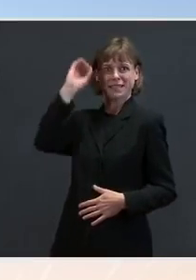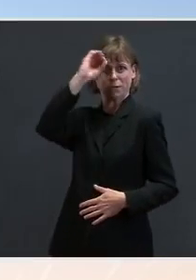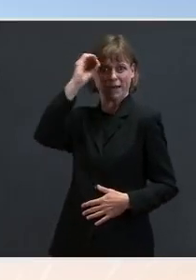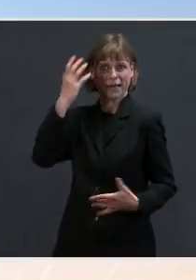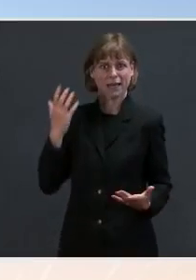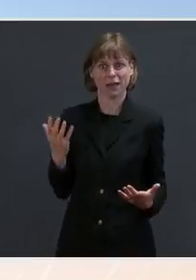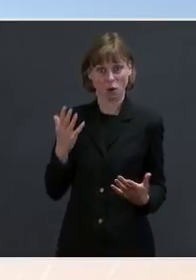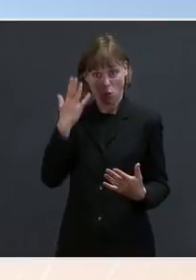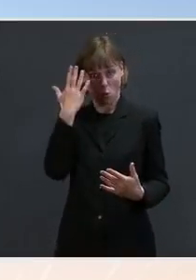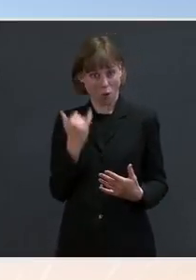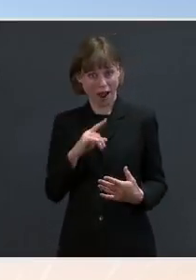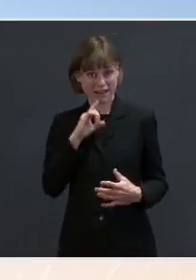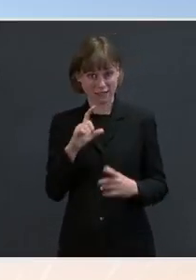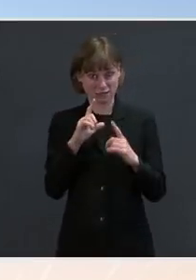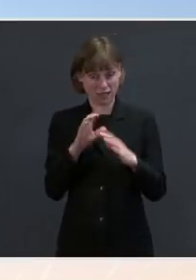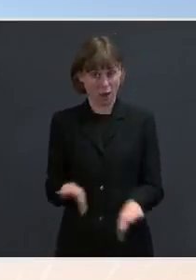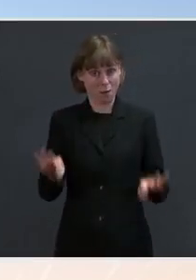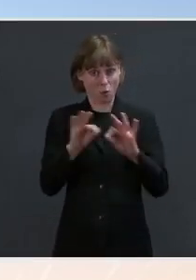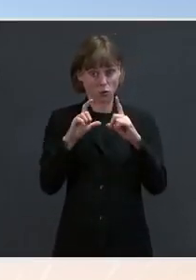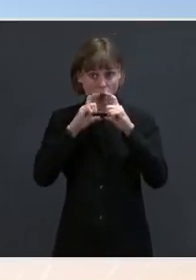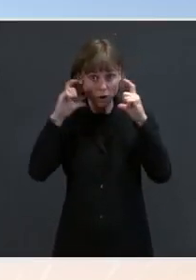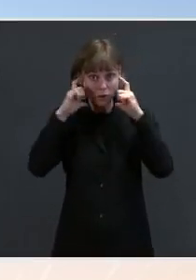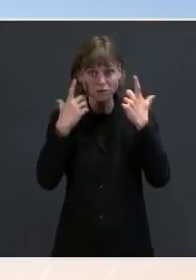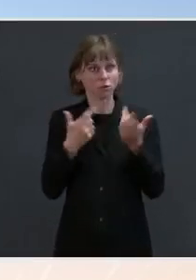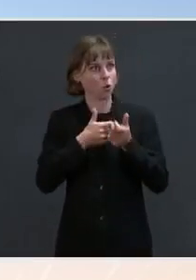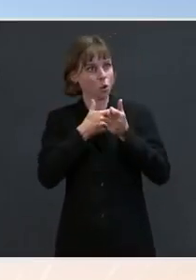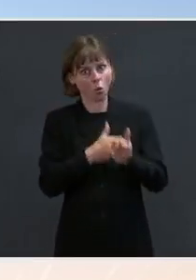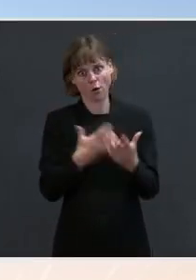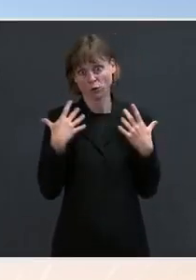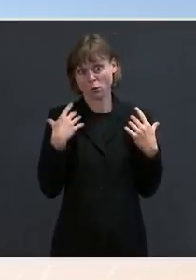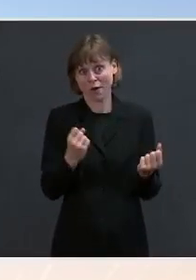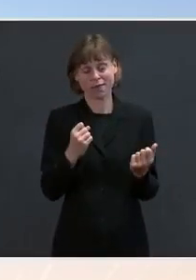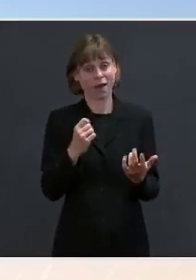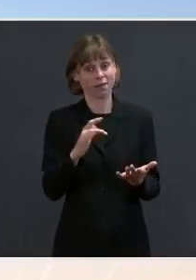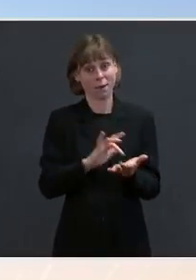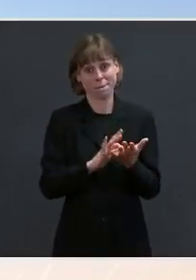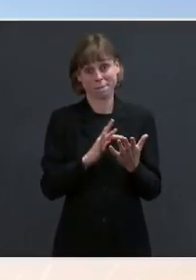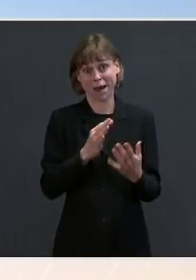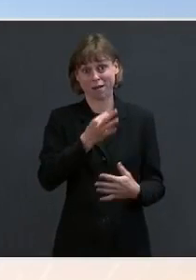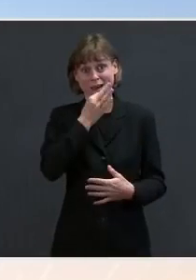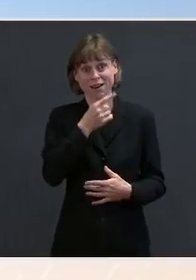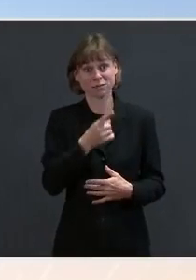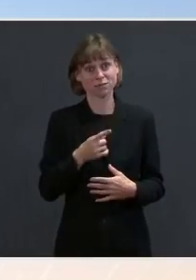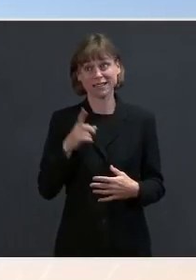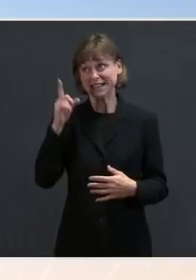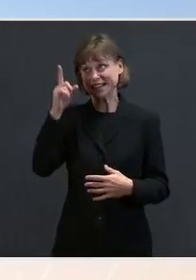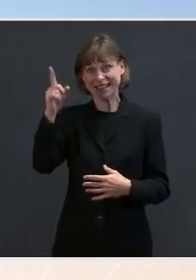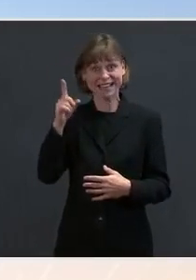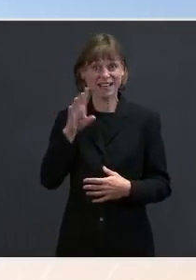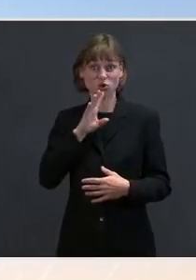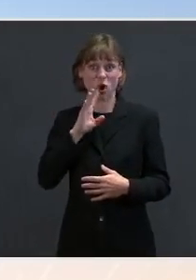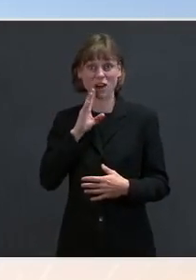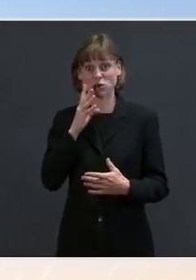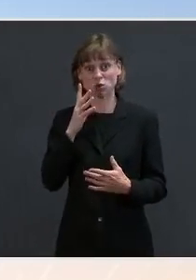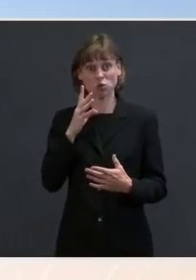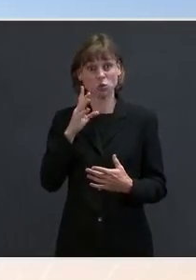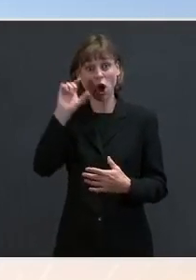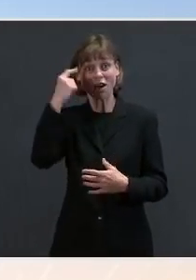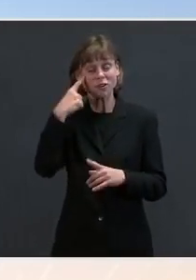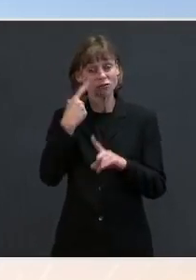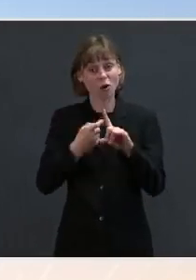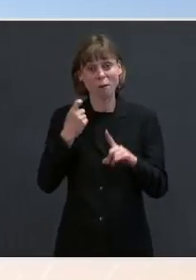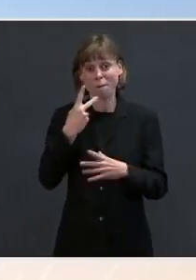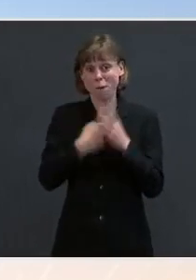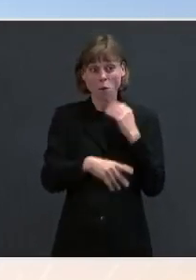wearing is important, again, based on health and medical experts. He speaks with governors of both parties on a regular basis. He obviously traveled with the